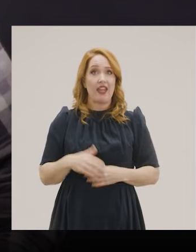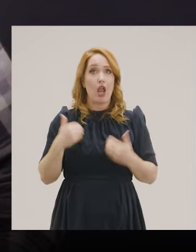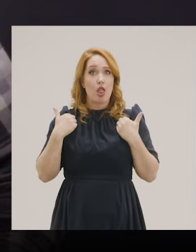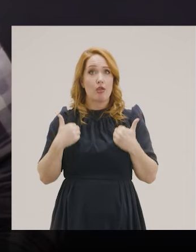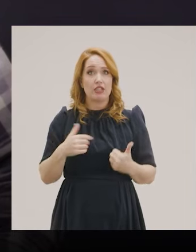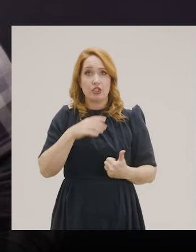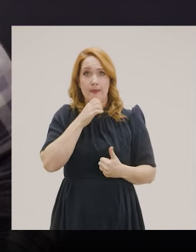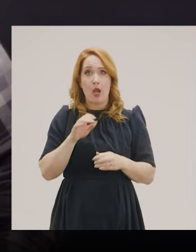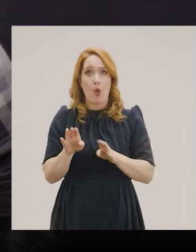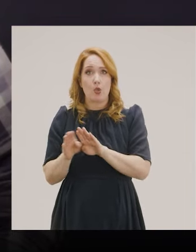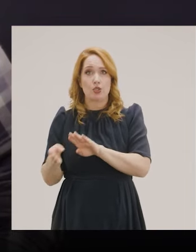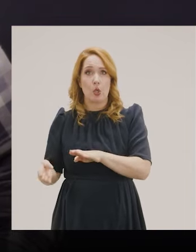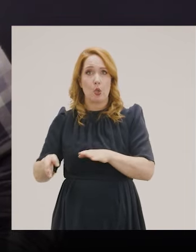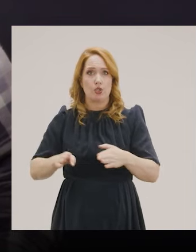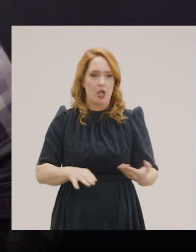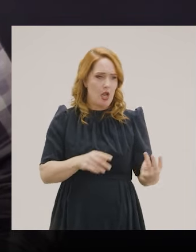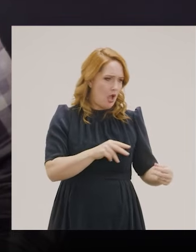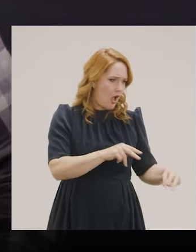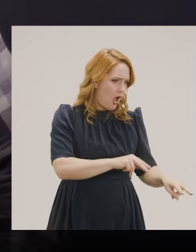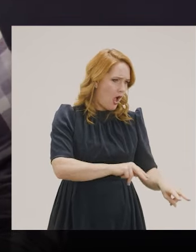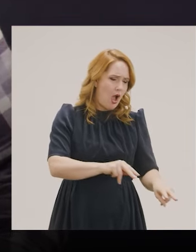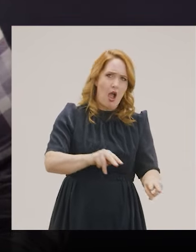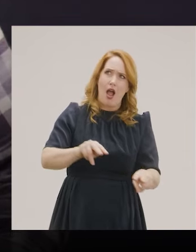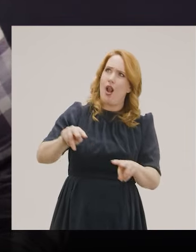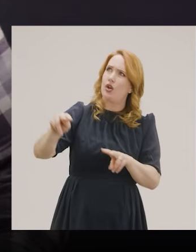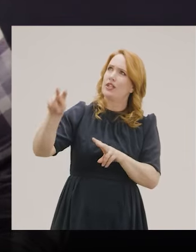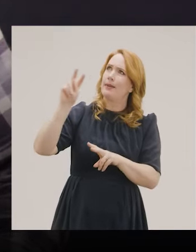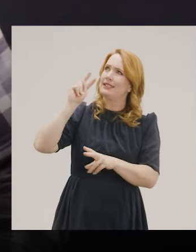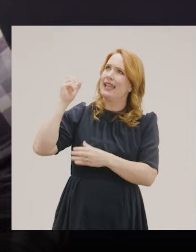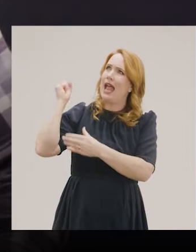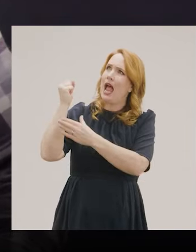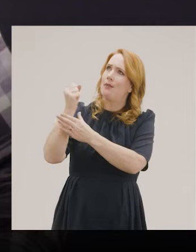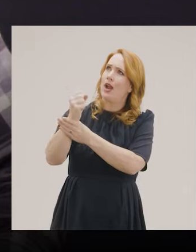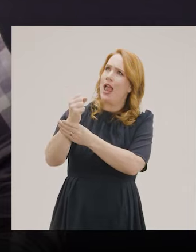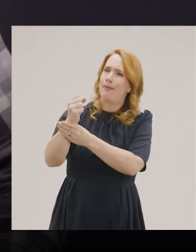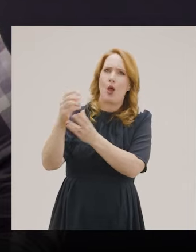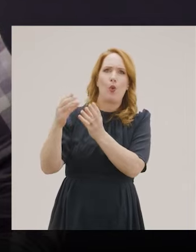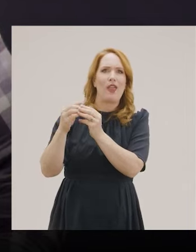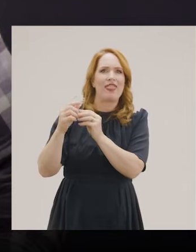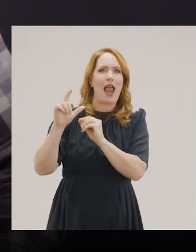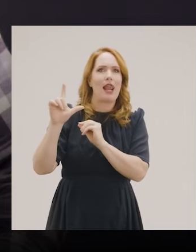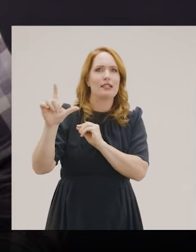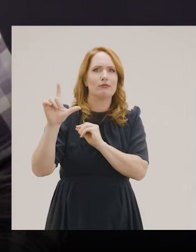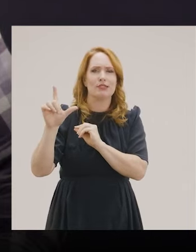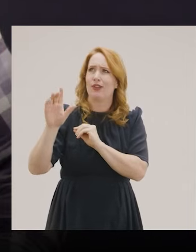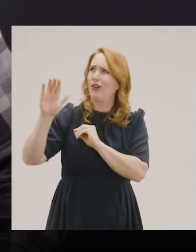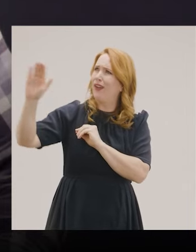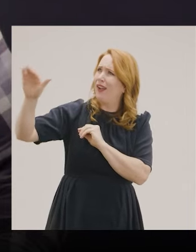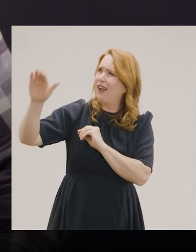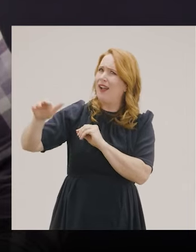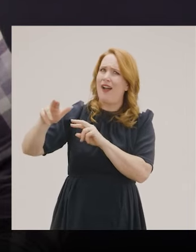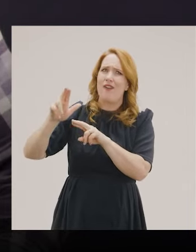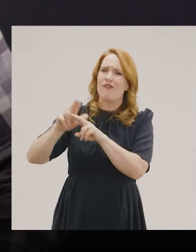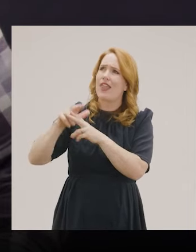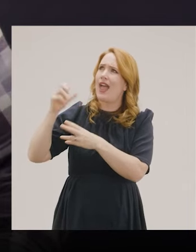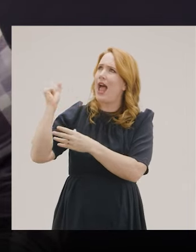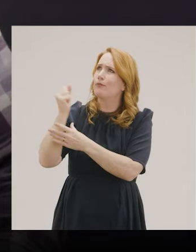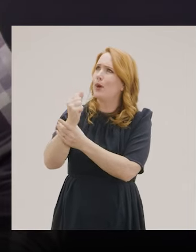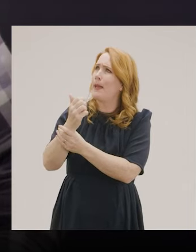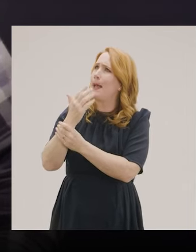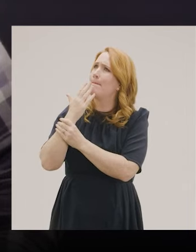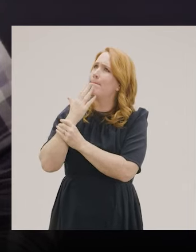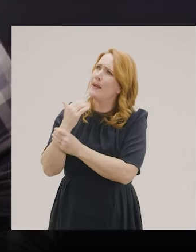and was buried. In hell, where he was in torment, he looked up and saw Abraham far away with Lazarus by his side.